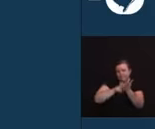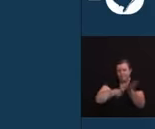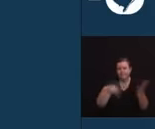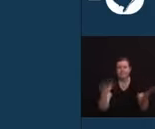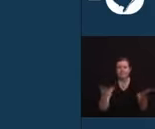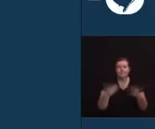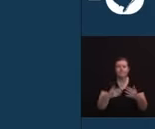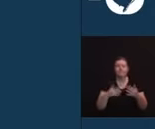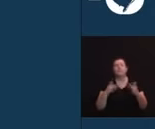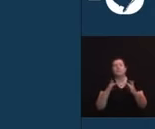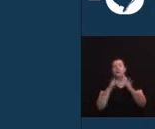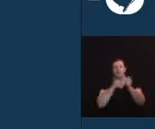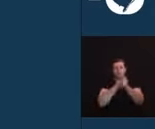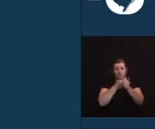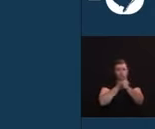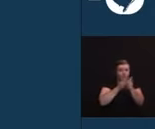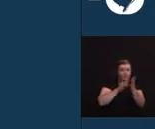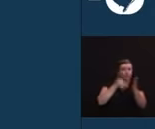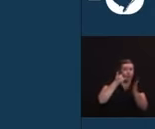job is to stop those who